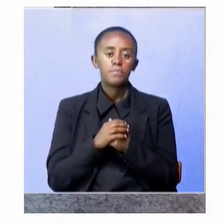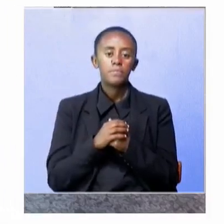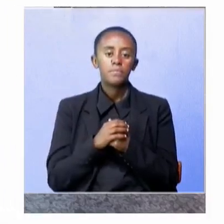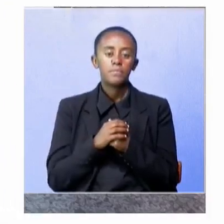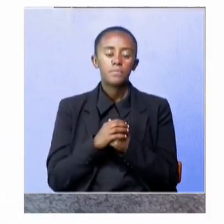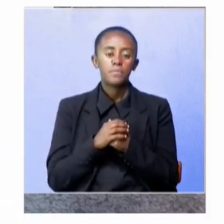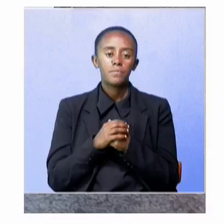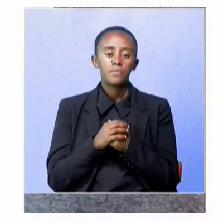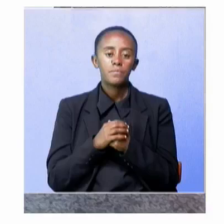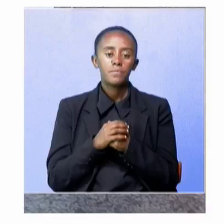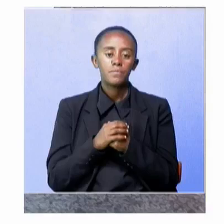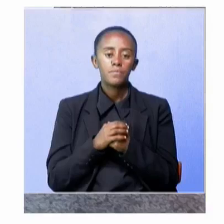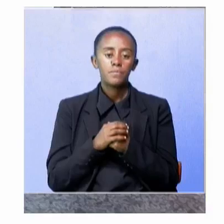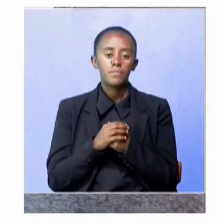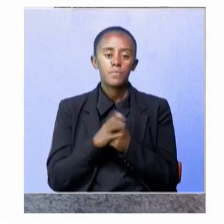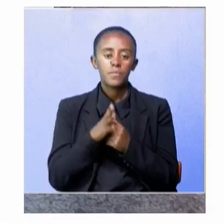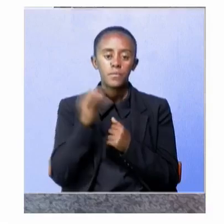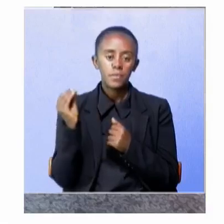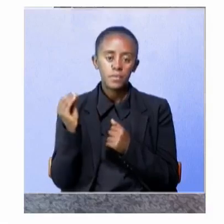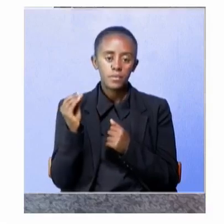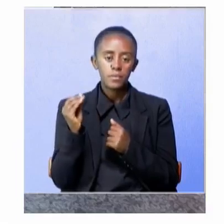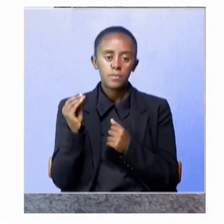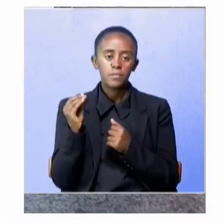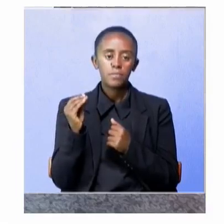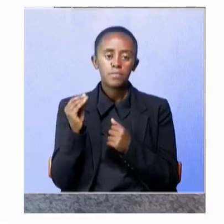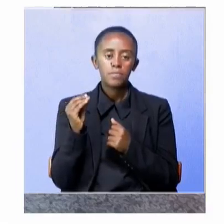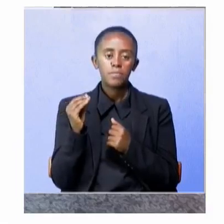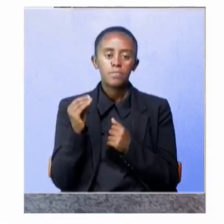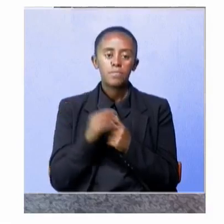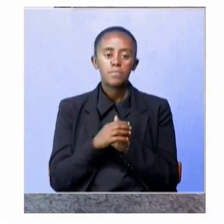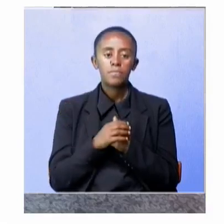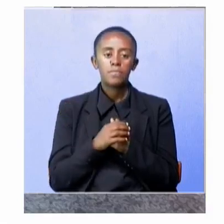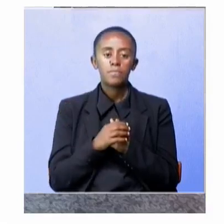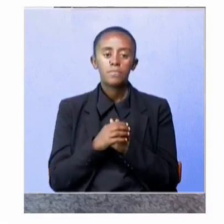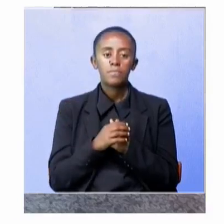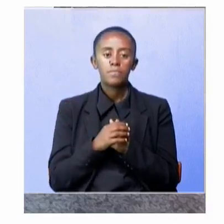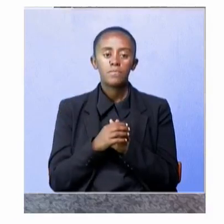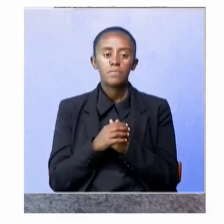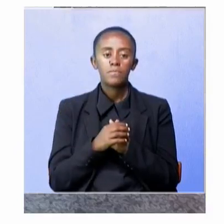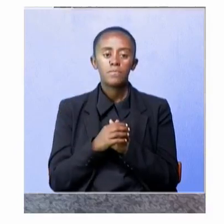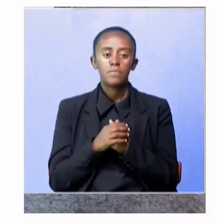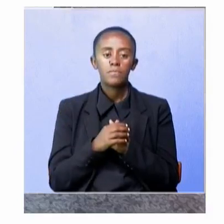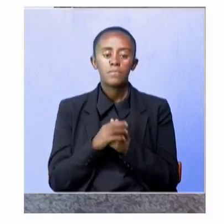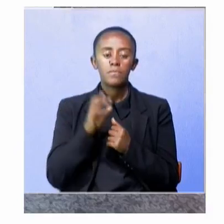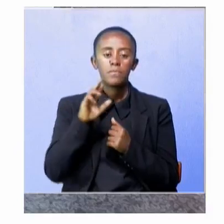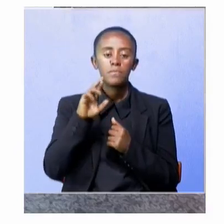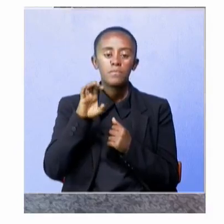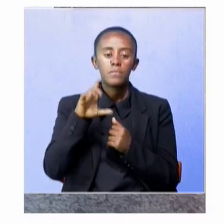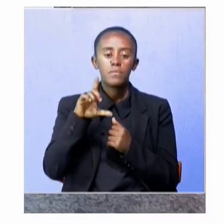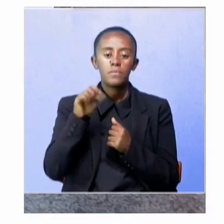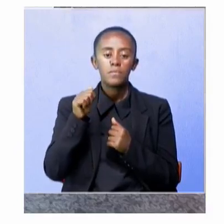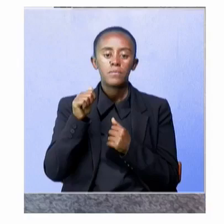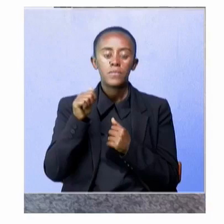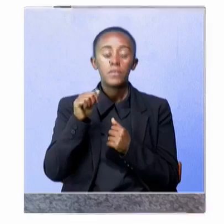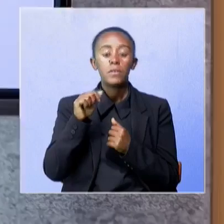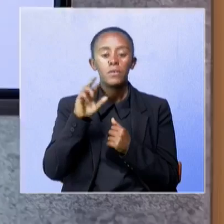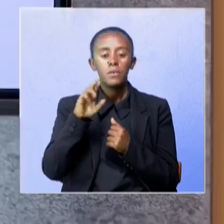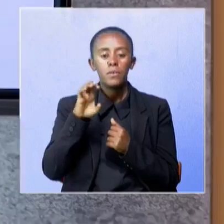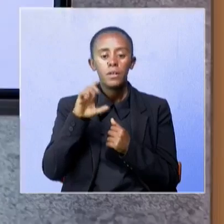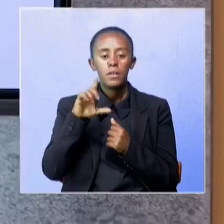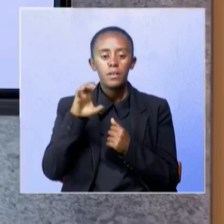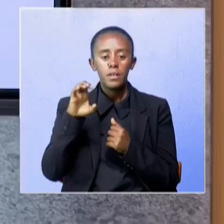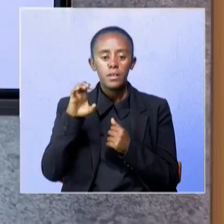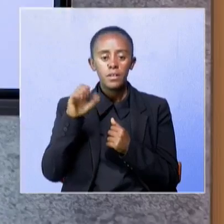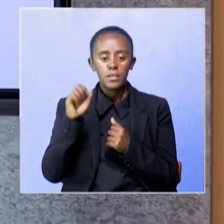And we have release.